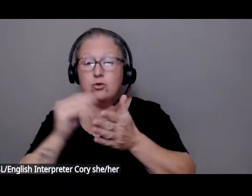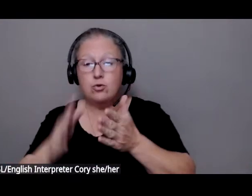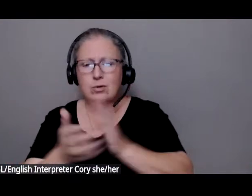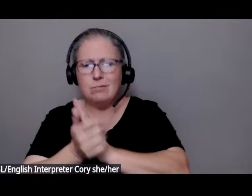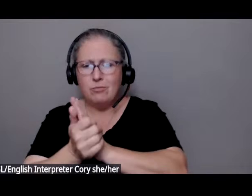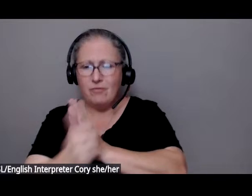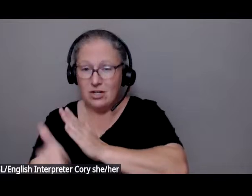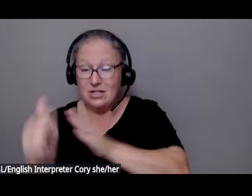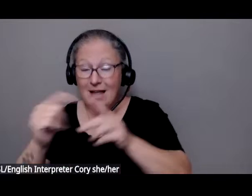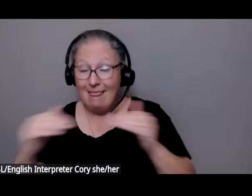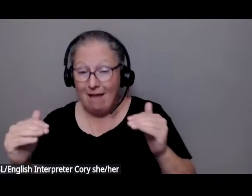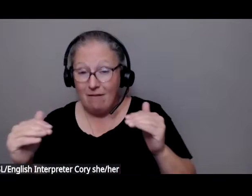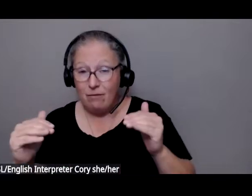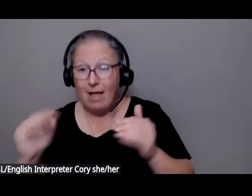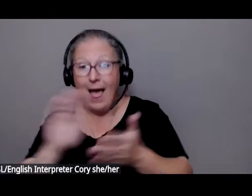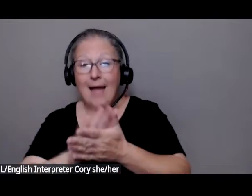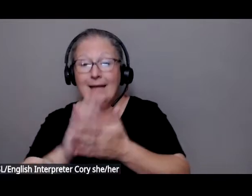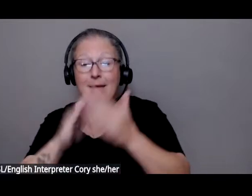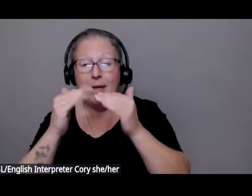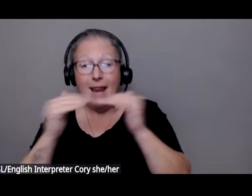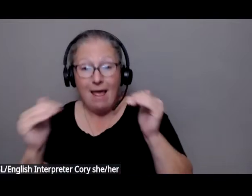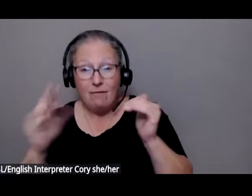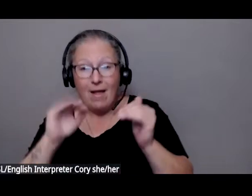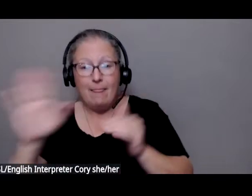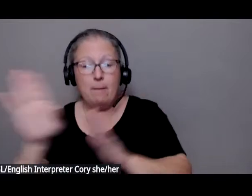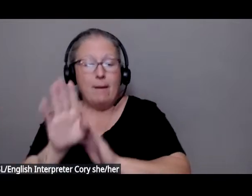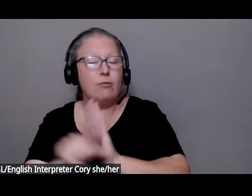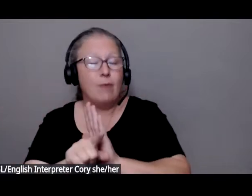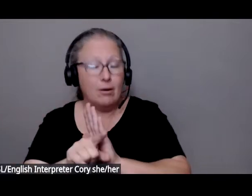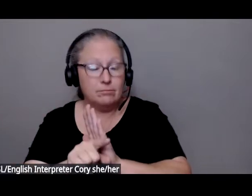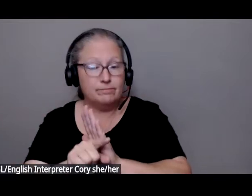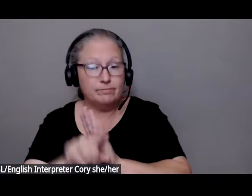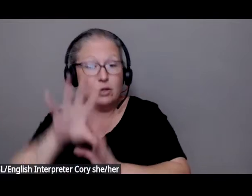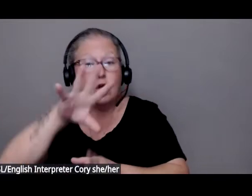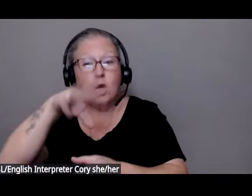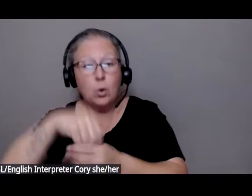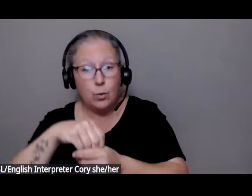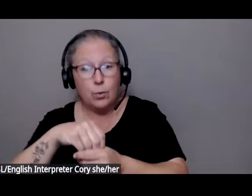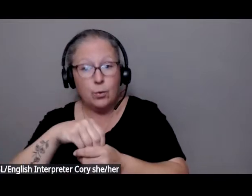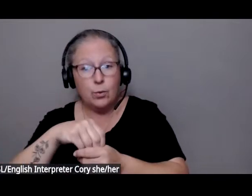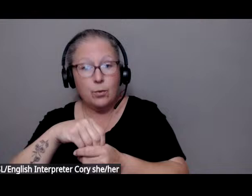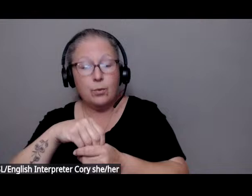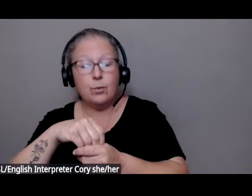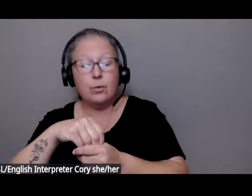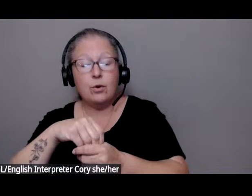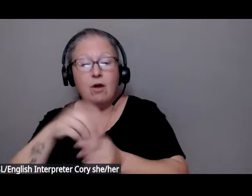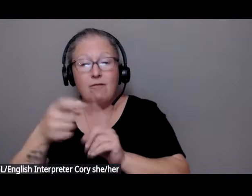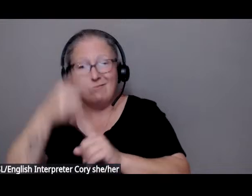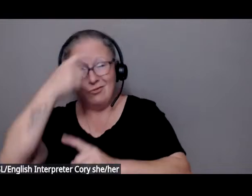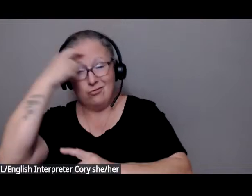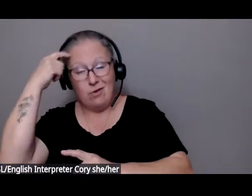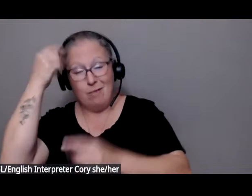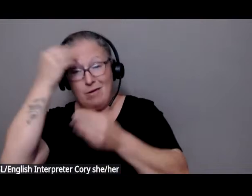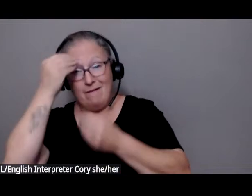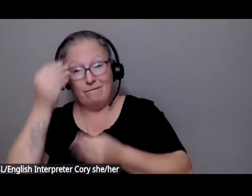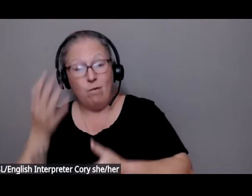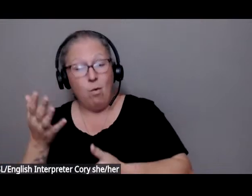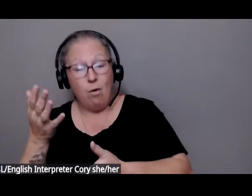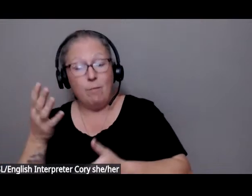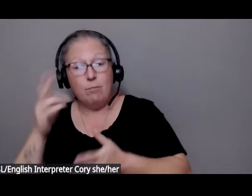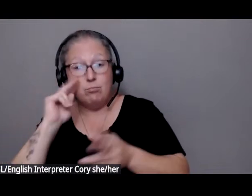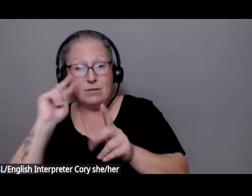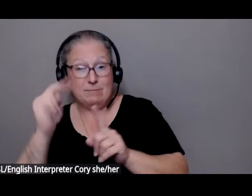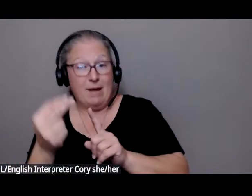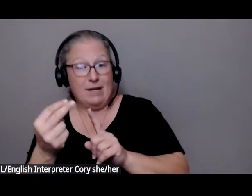levels, academic levels, and backgrounds, including from a trauma-informed perspective,